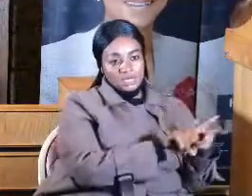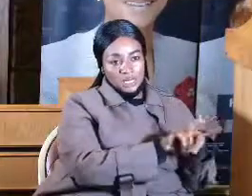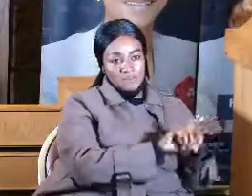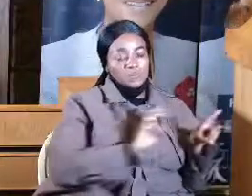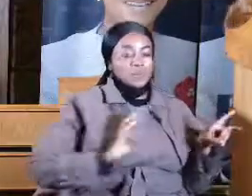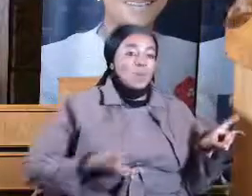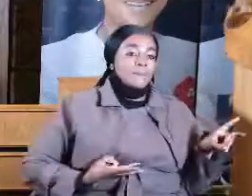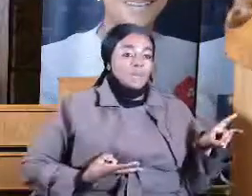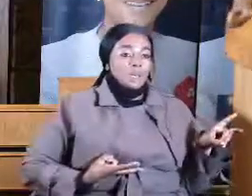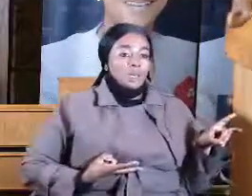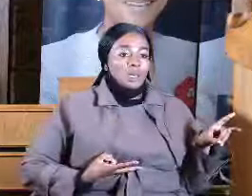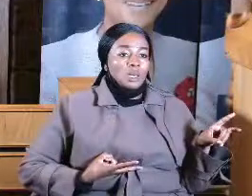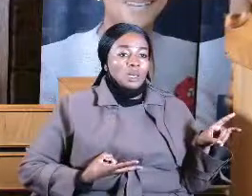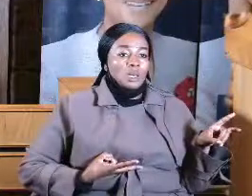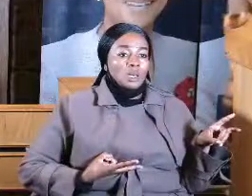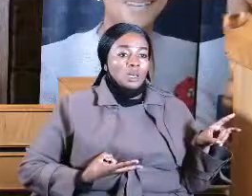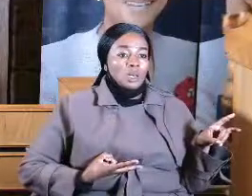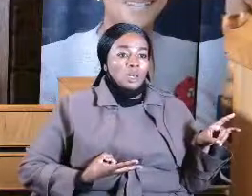for what we are worth?